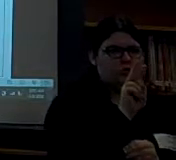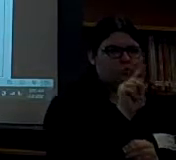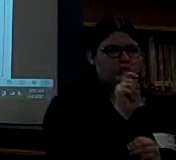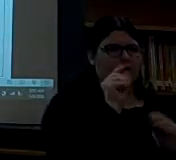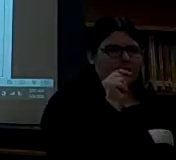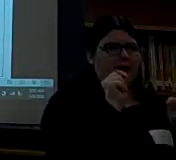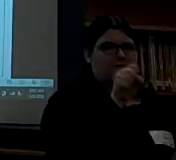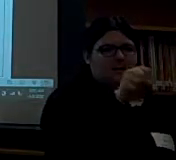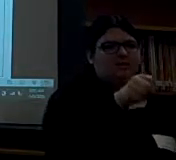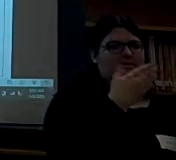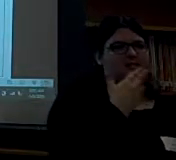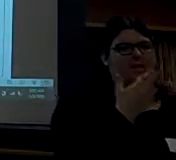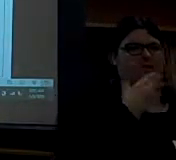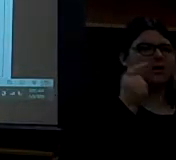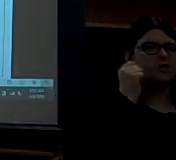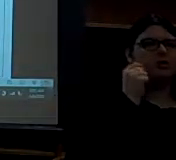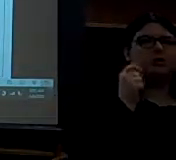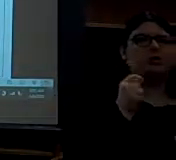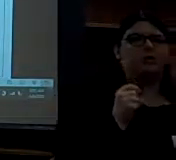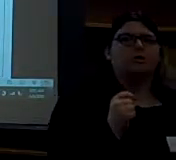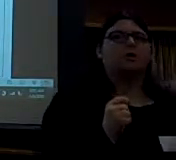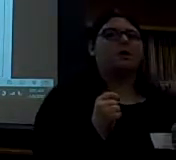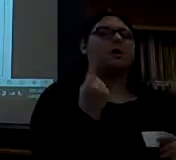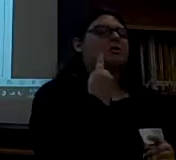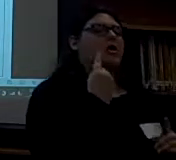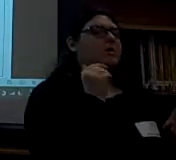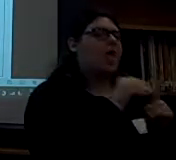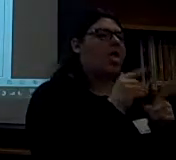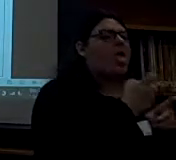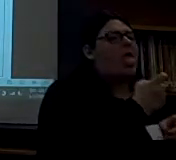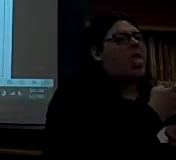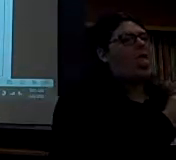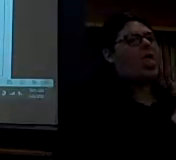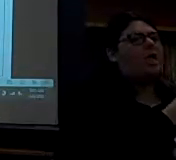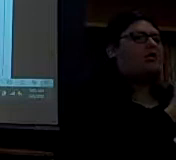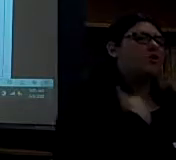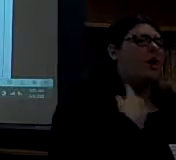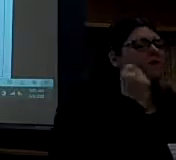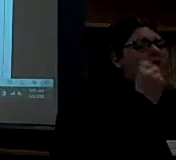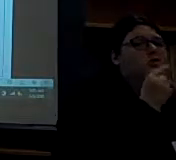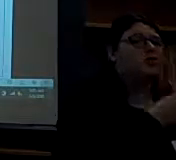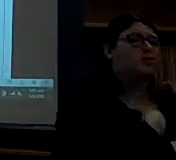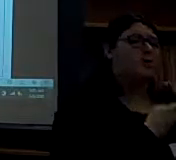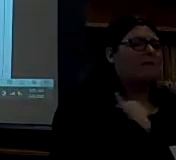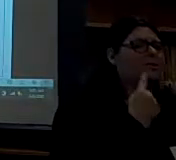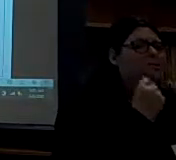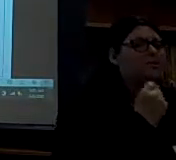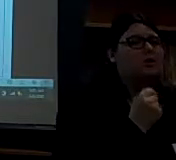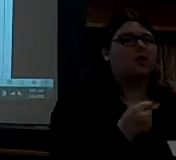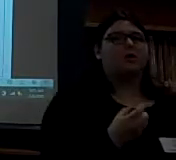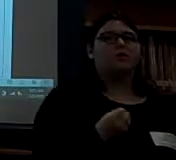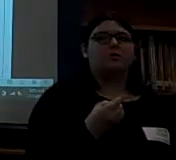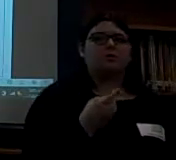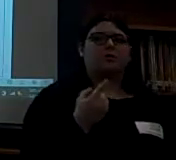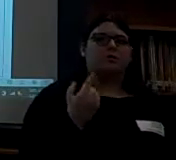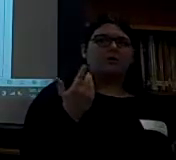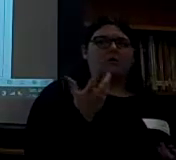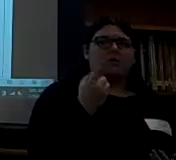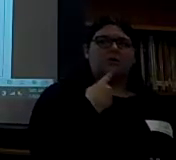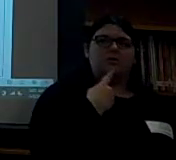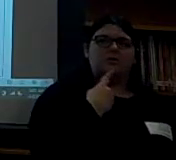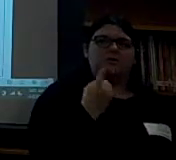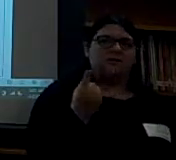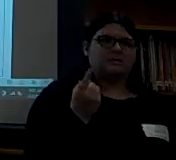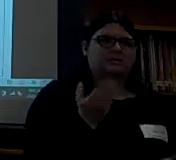them non-stop. And I'm just like, in the moment, I'll be like, you know, we need to use kind, like, I'll say things to try to encourage, but